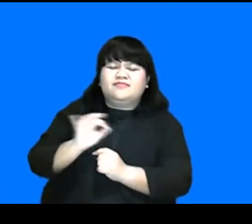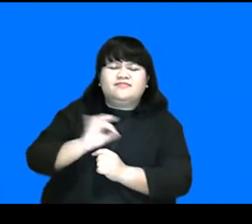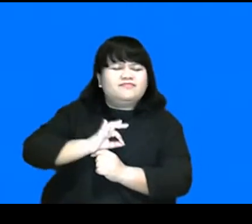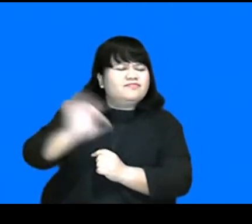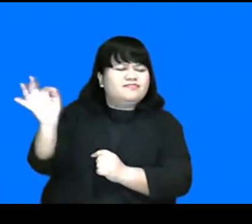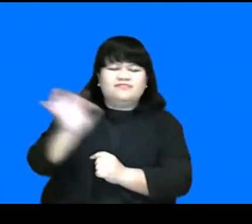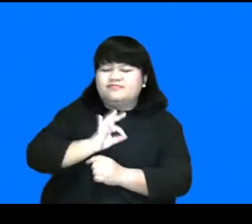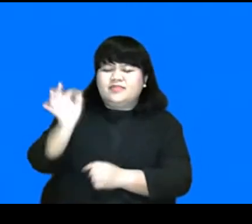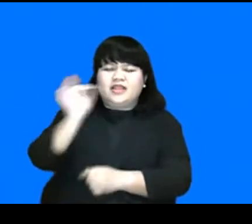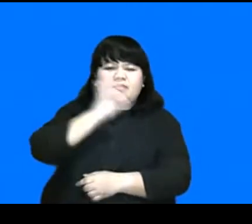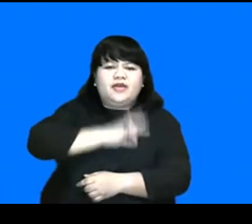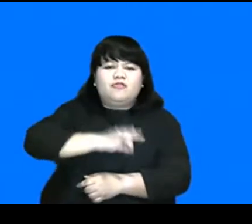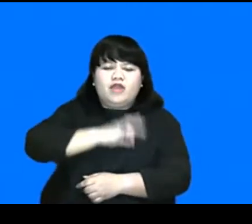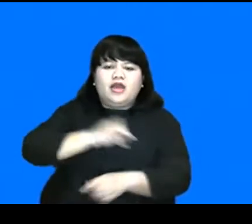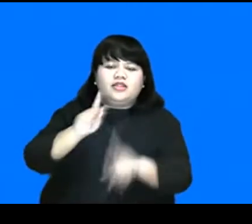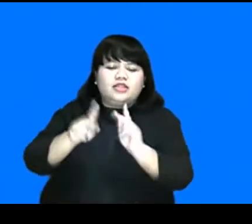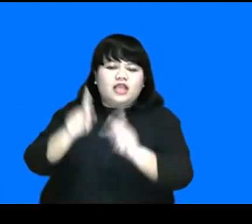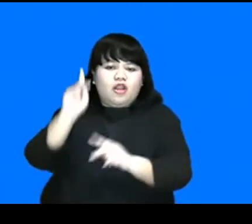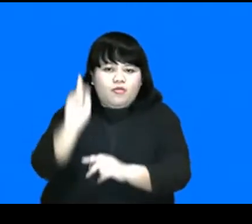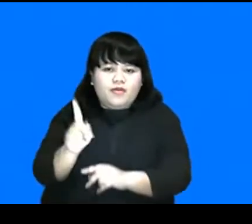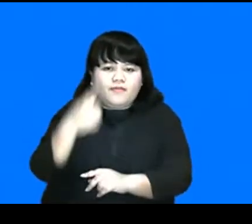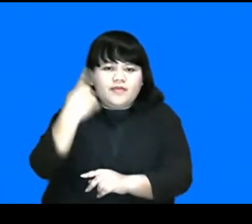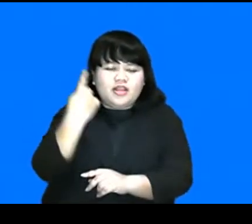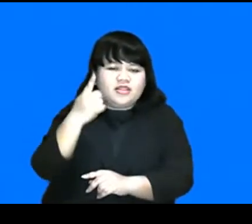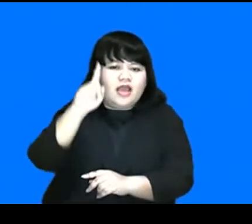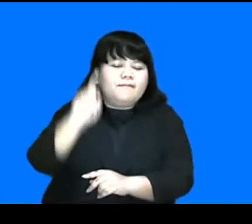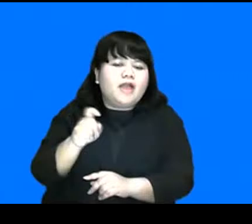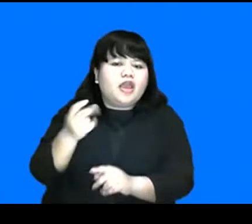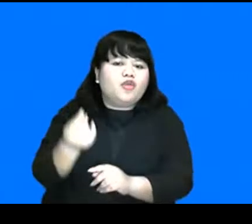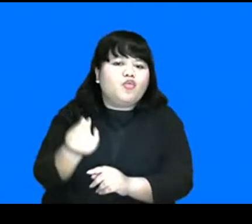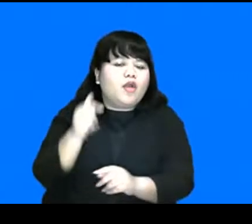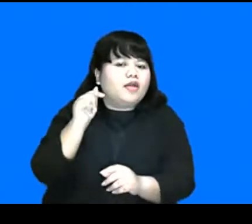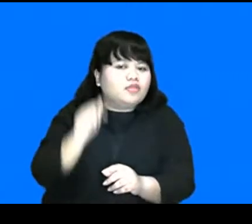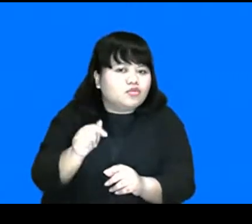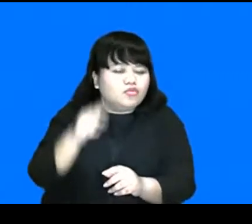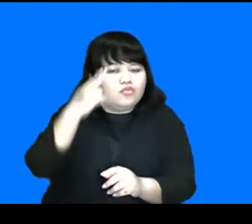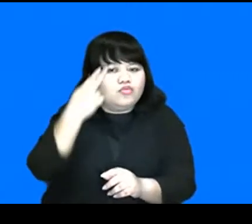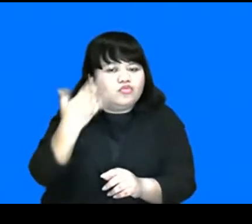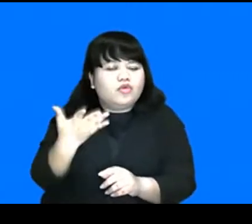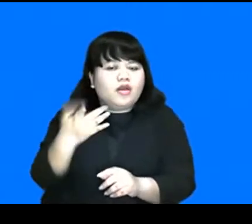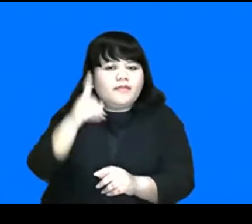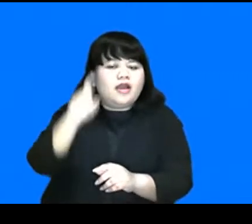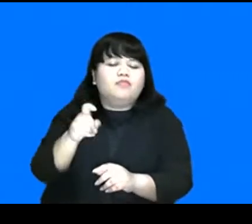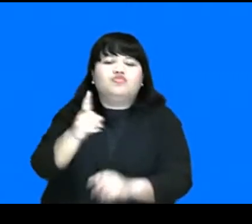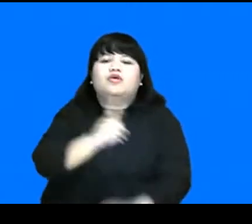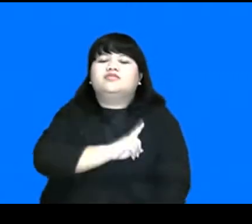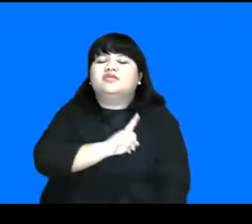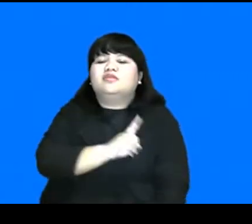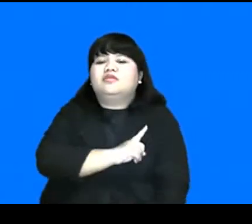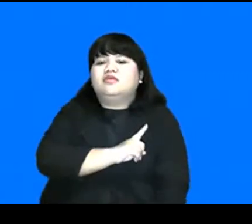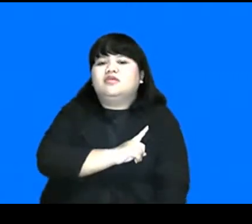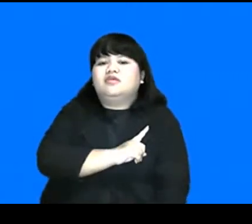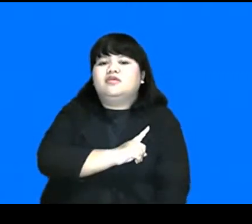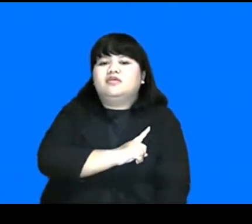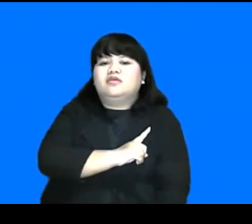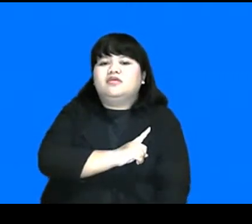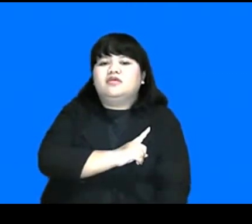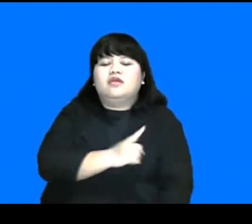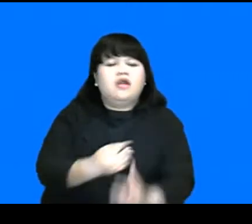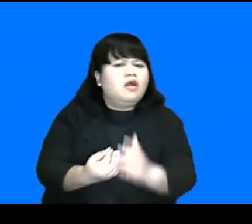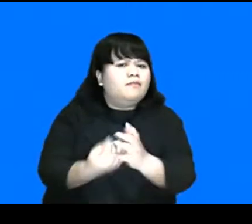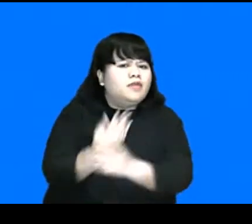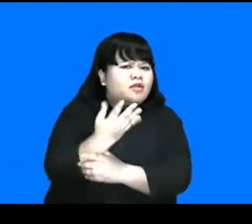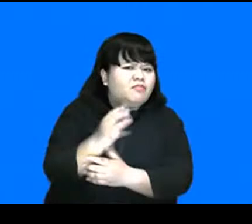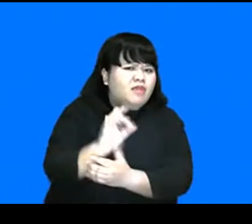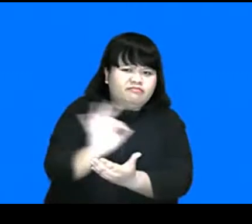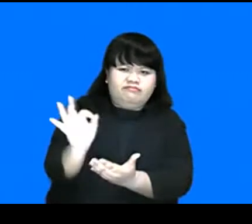money for their only needs. Like it's not going to develop. Even the private company itself is sometimes it's